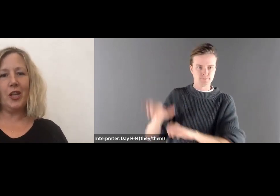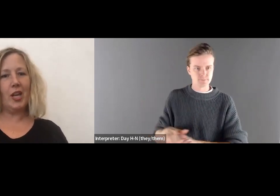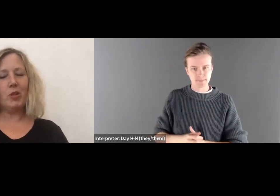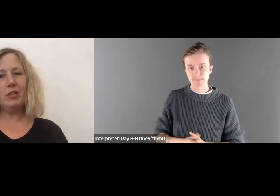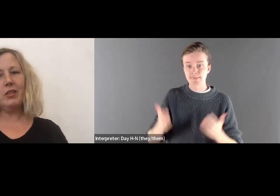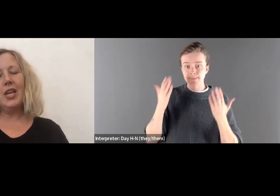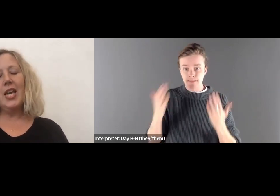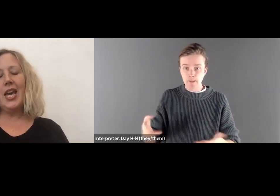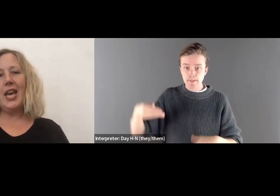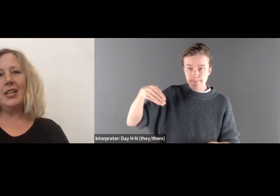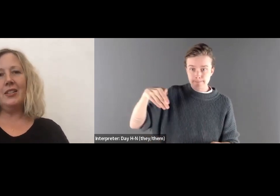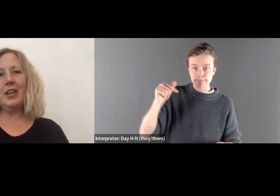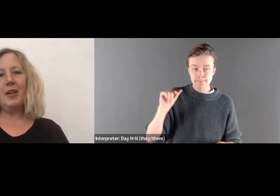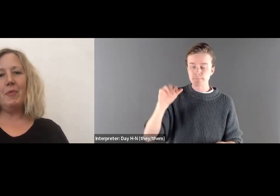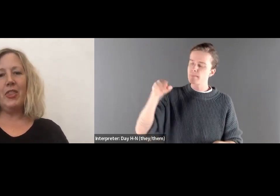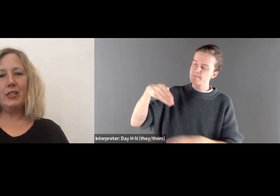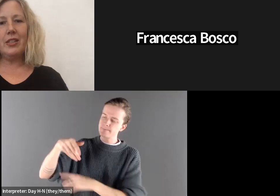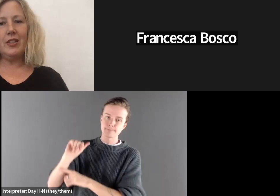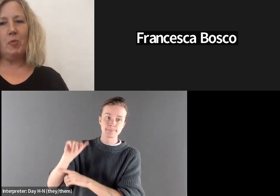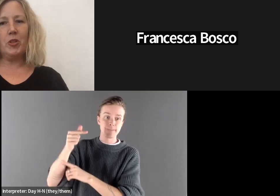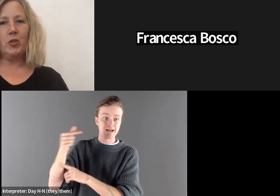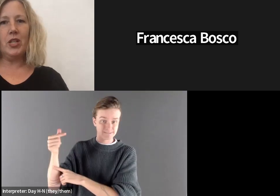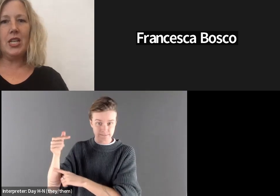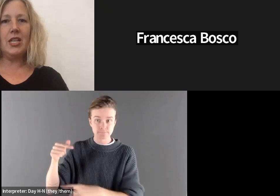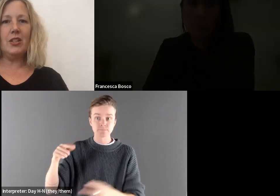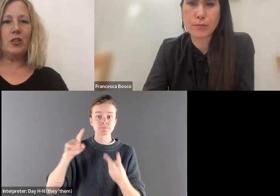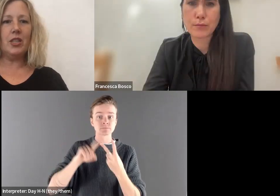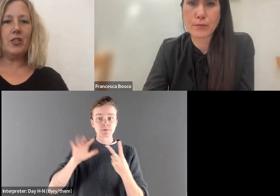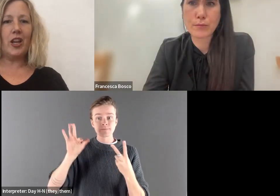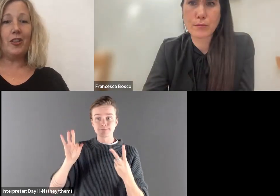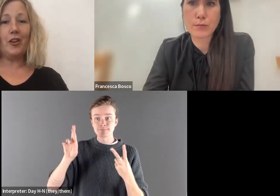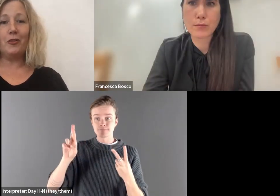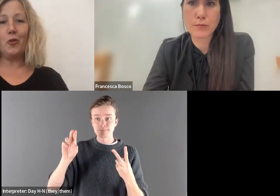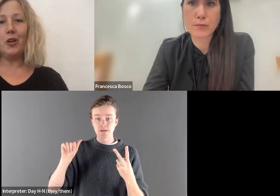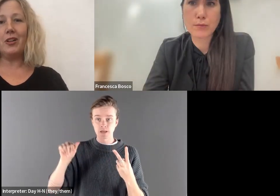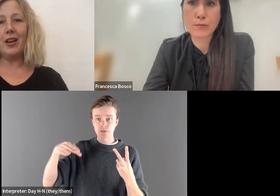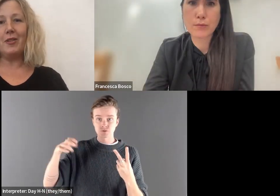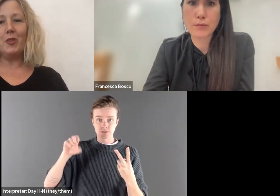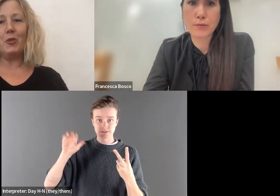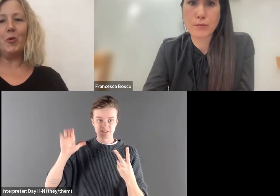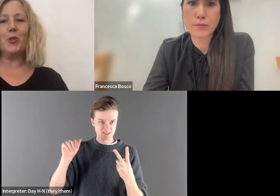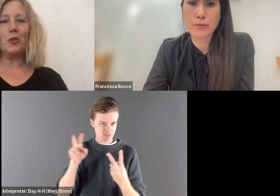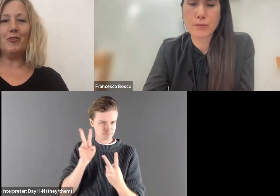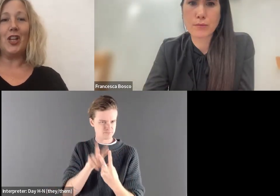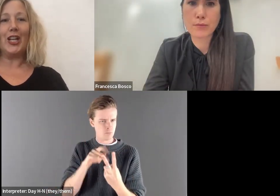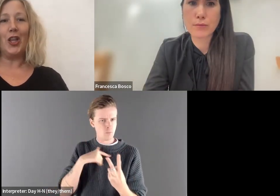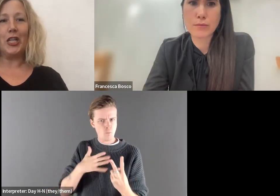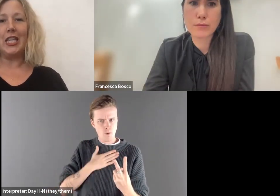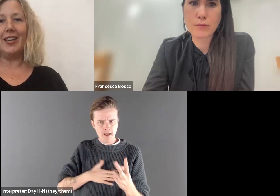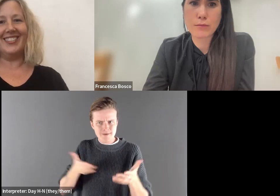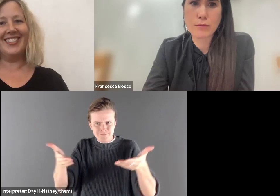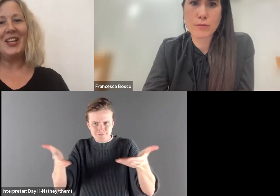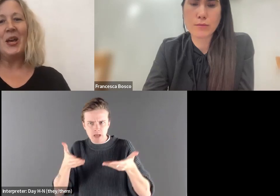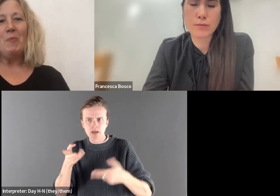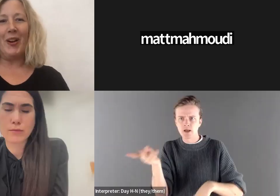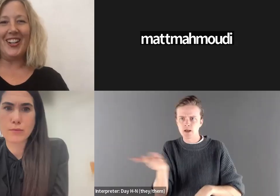turn on your cameras. And this is an opportunity during this dialogue for the most sort of